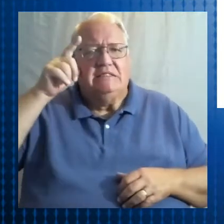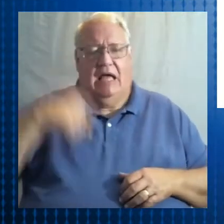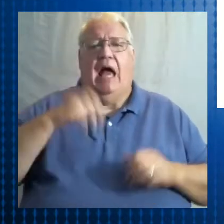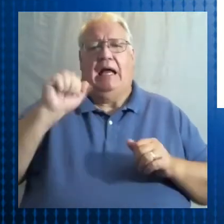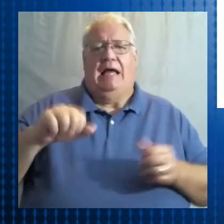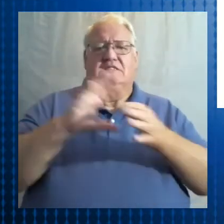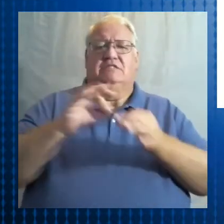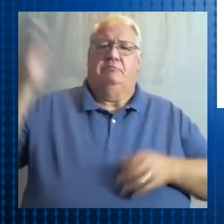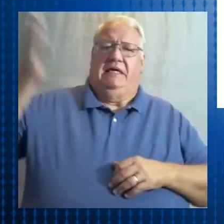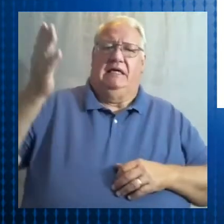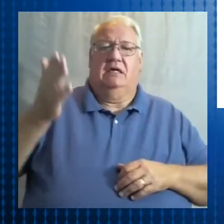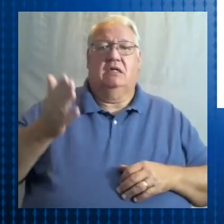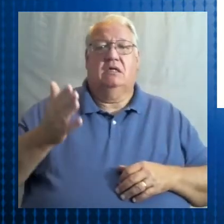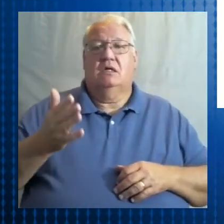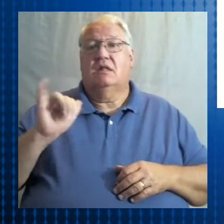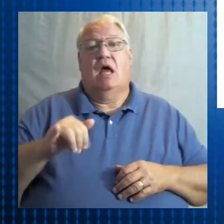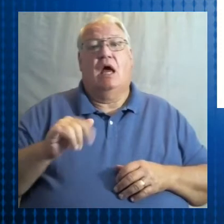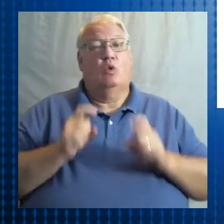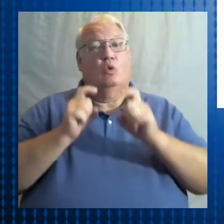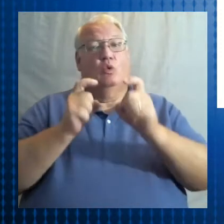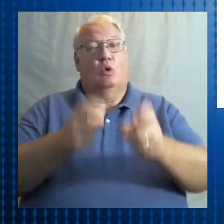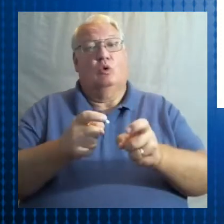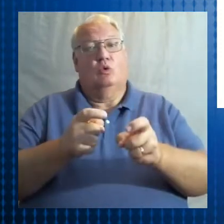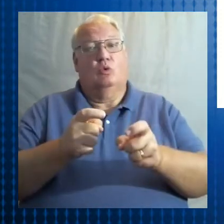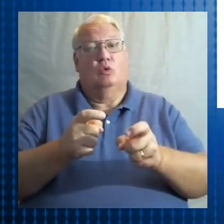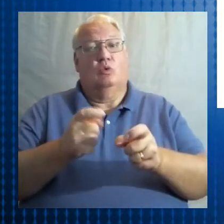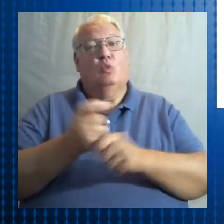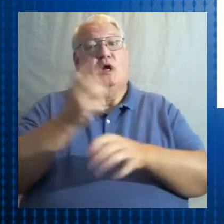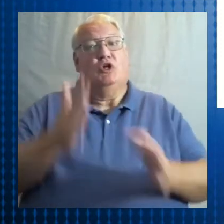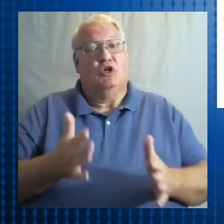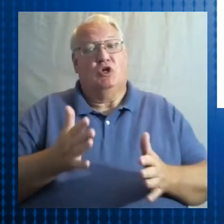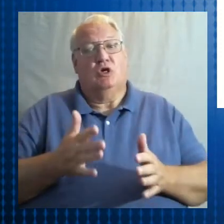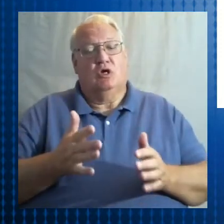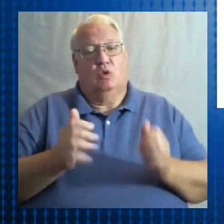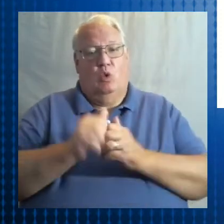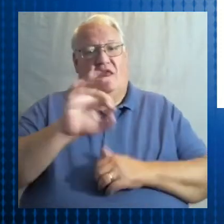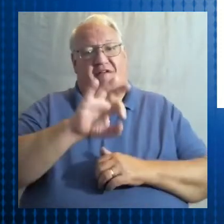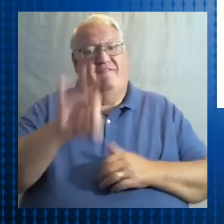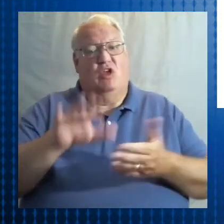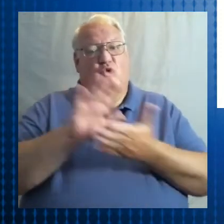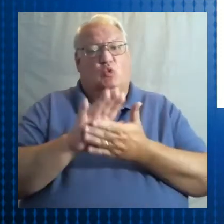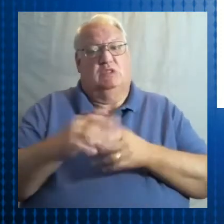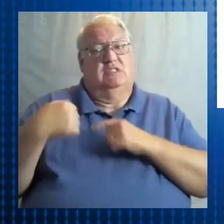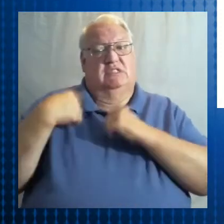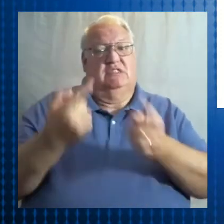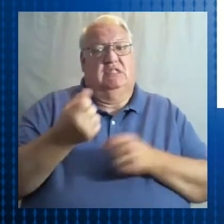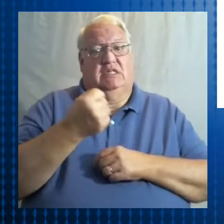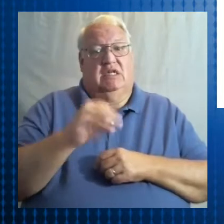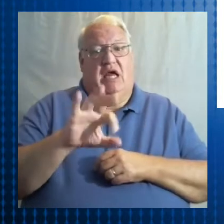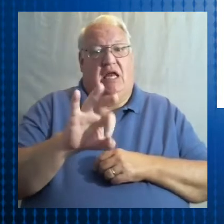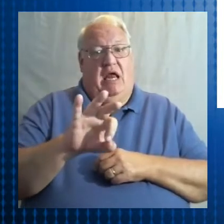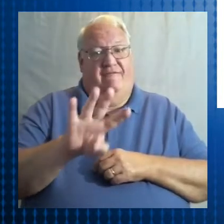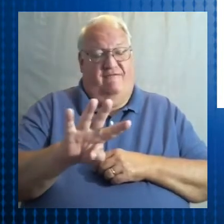Our award recipient has been with the Flint Community Schools since